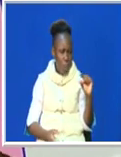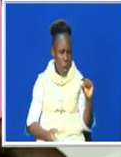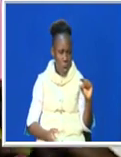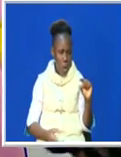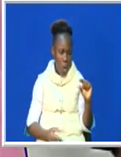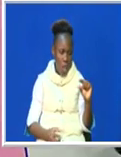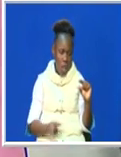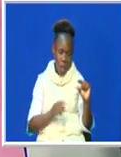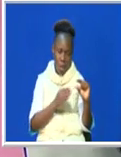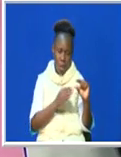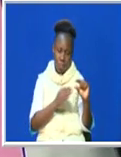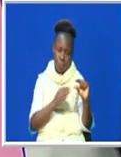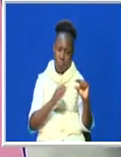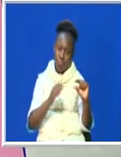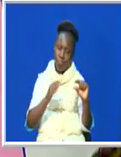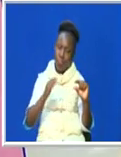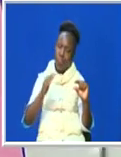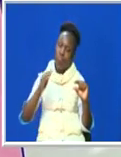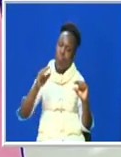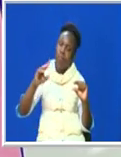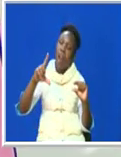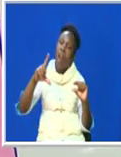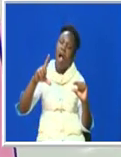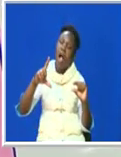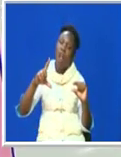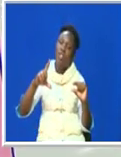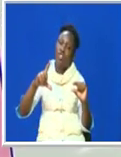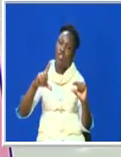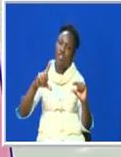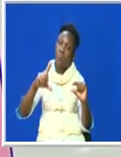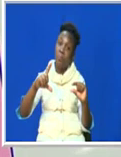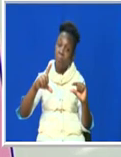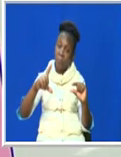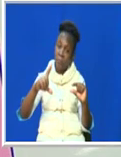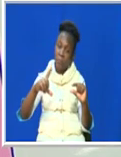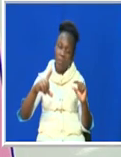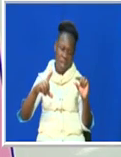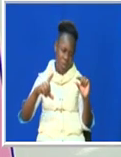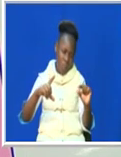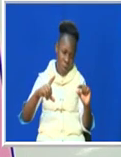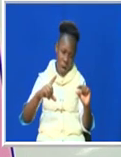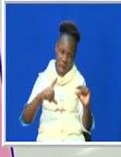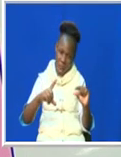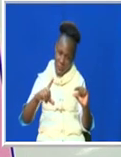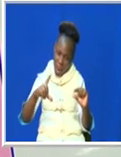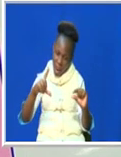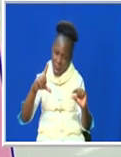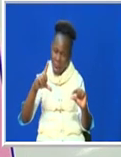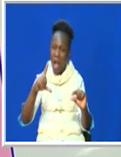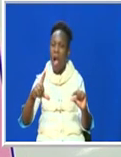smallest to the largest. Very good,